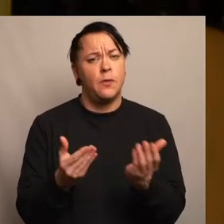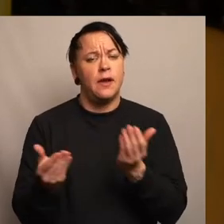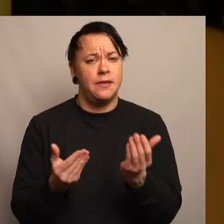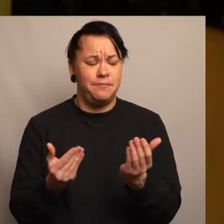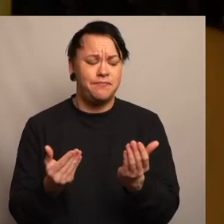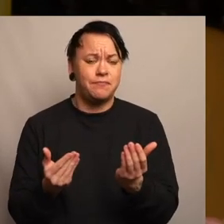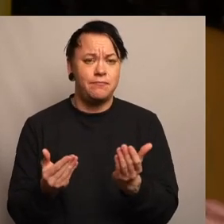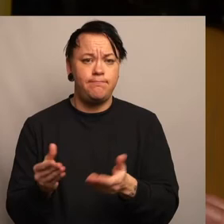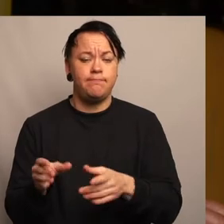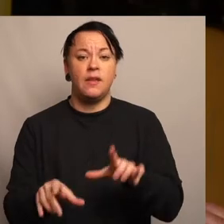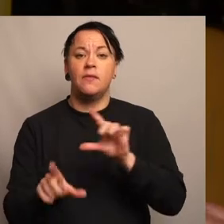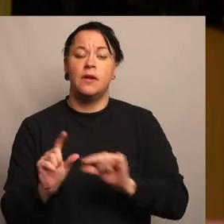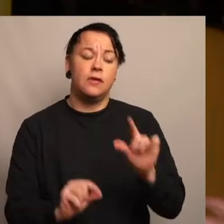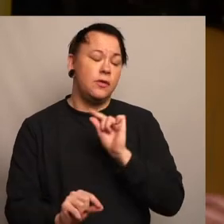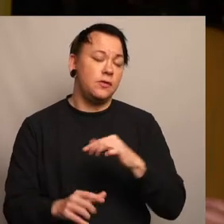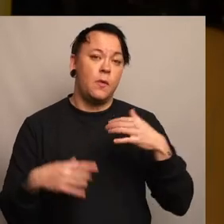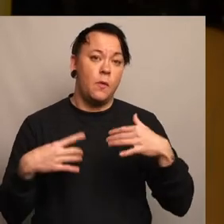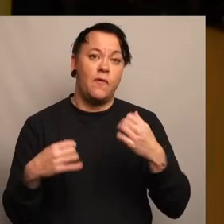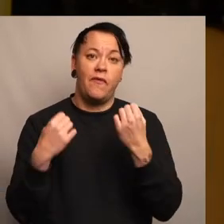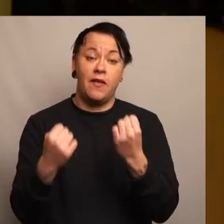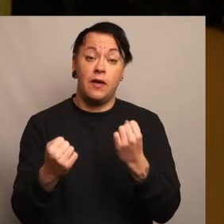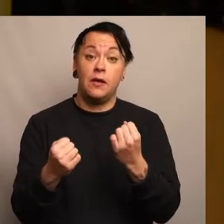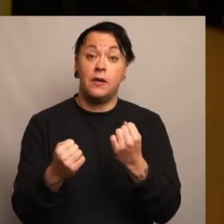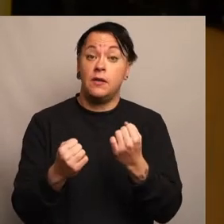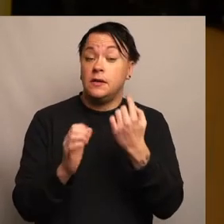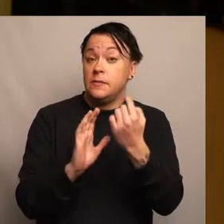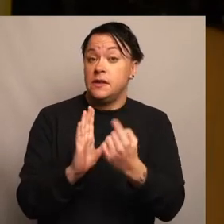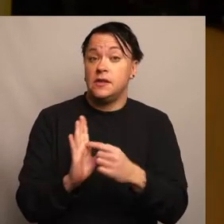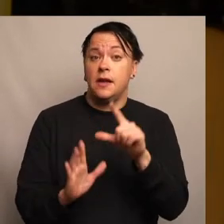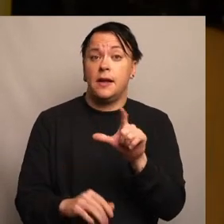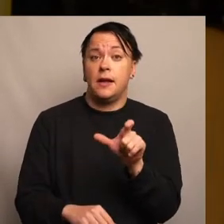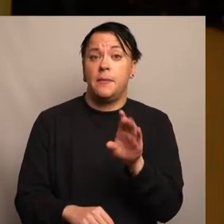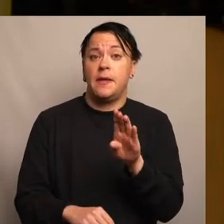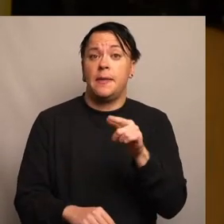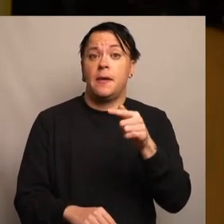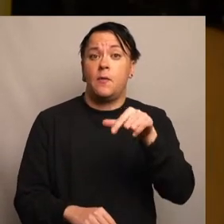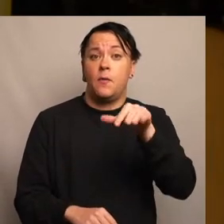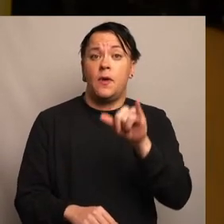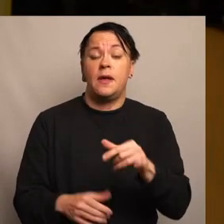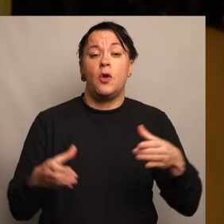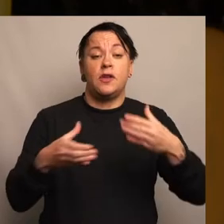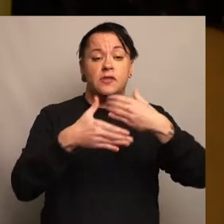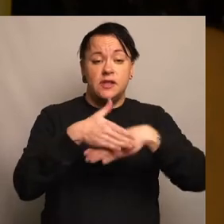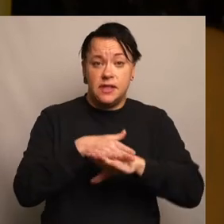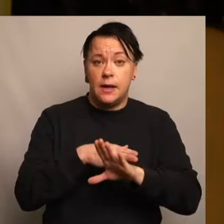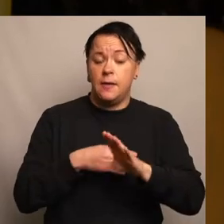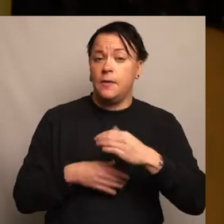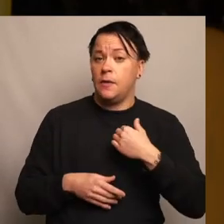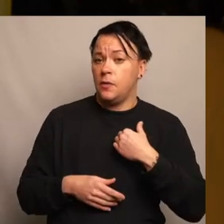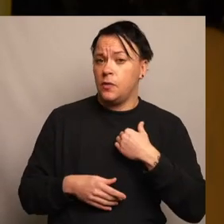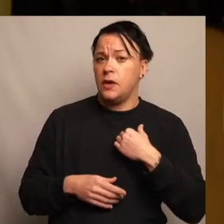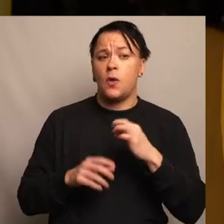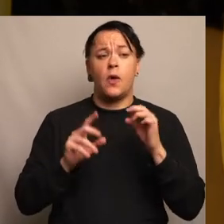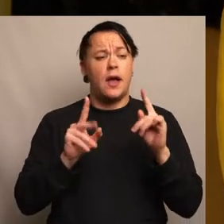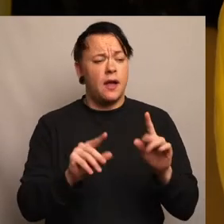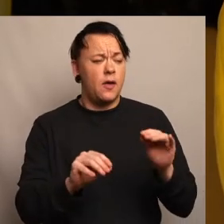the community, and I mean the LGBT community, Fiend people, they react differently, but more like, you know, this is the law in the country, you